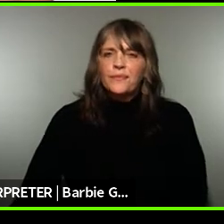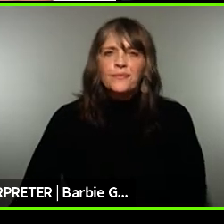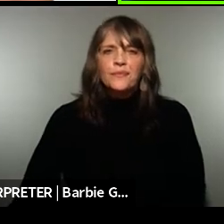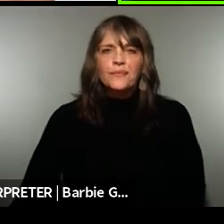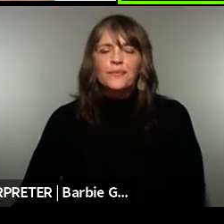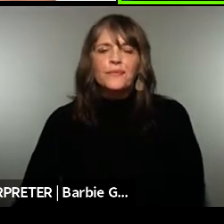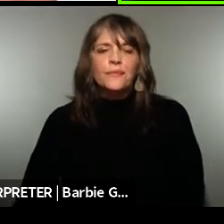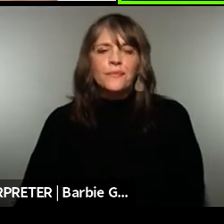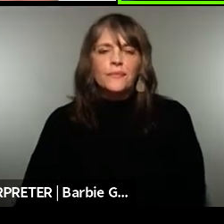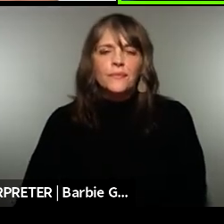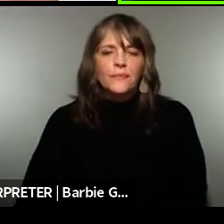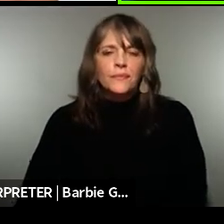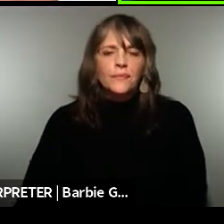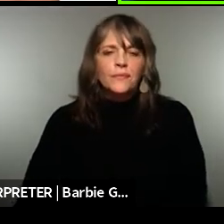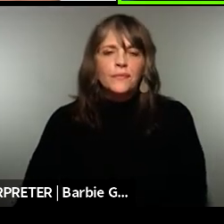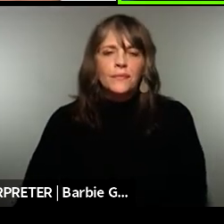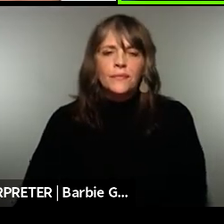and so